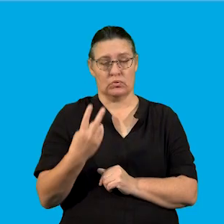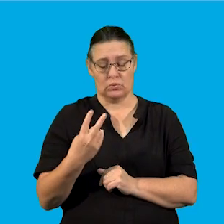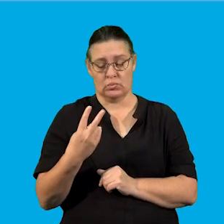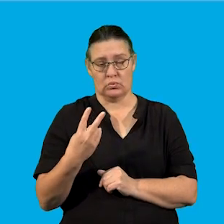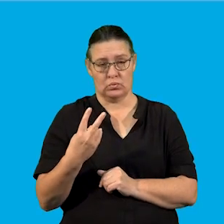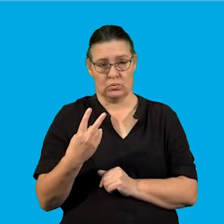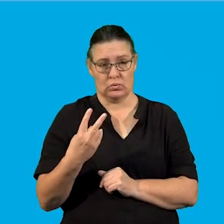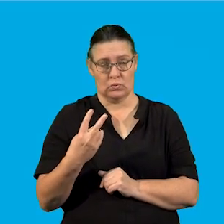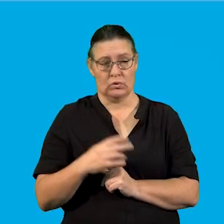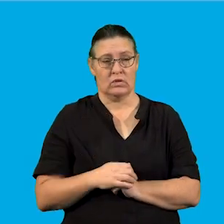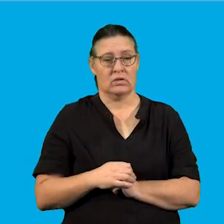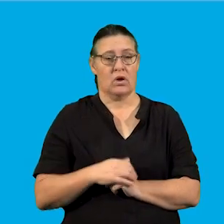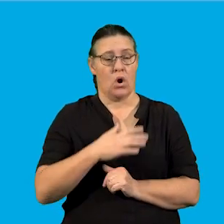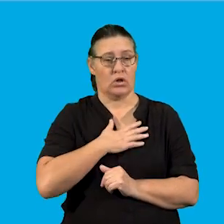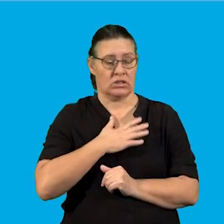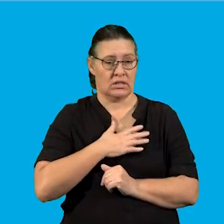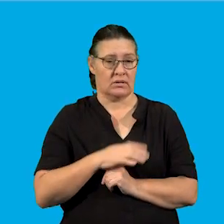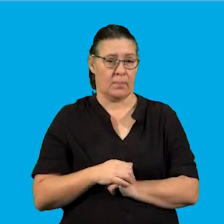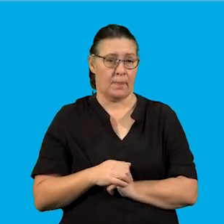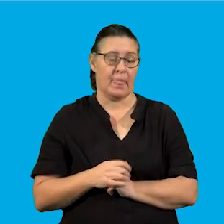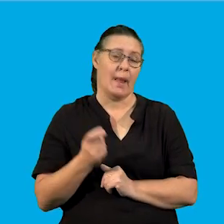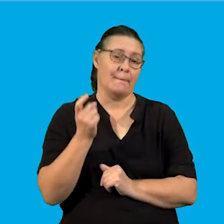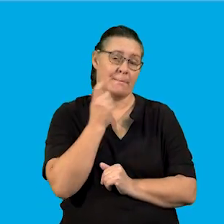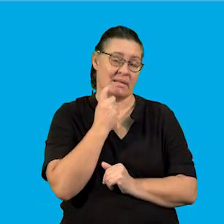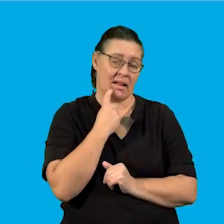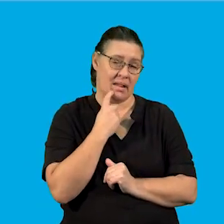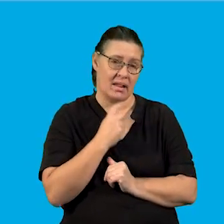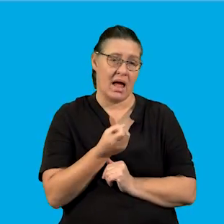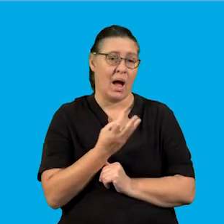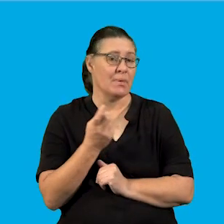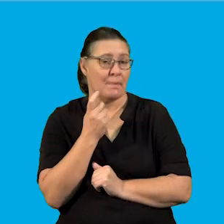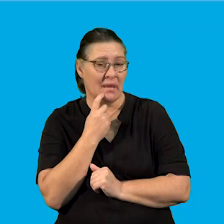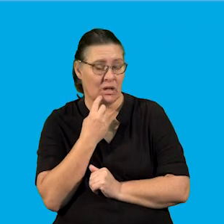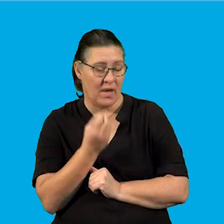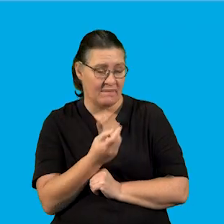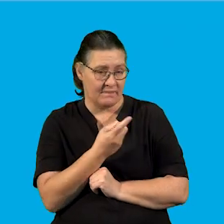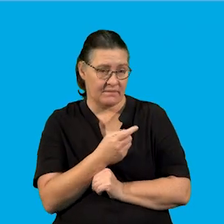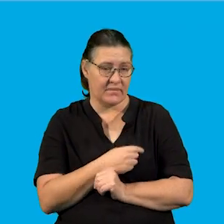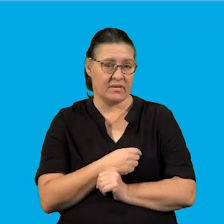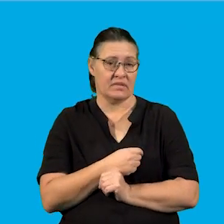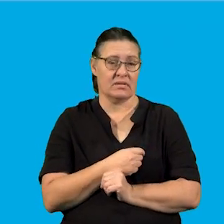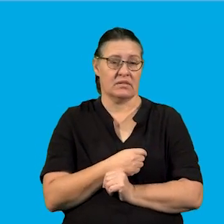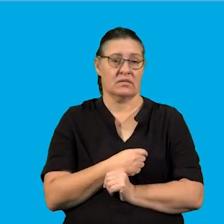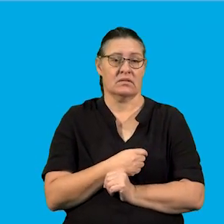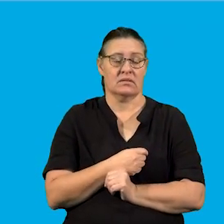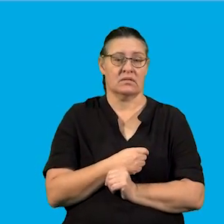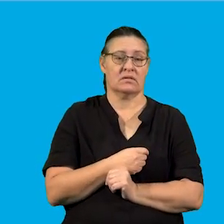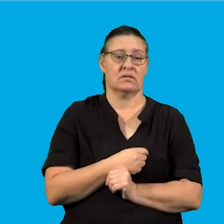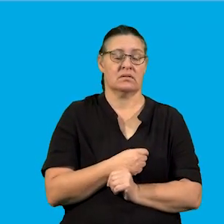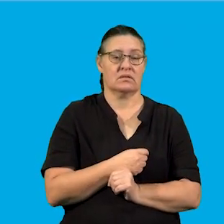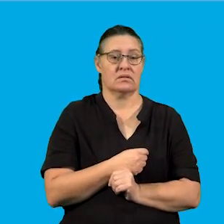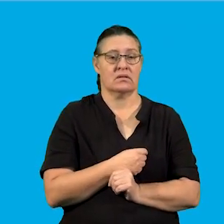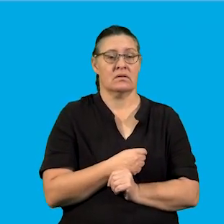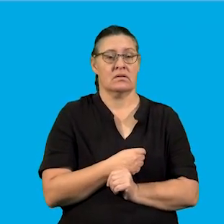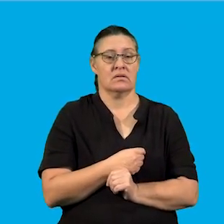2 O's. So we have 2 oxygens. And then metals. How many metals do we have in this particular compound, the ammonium